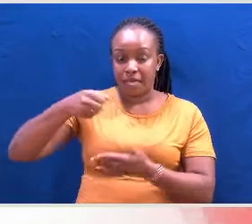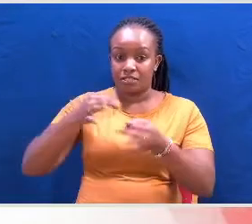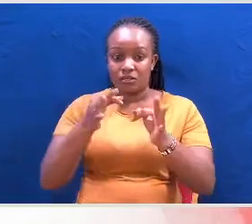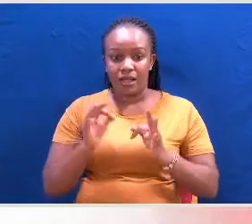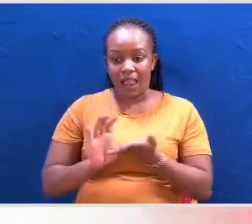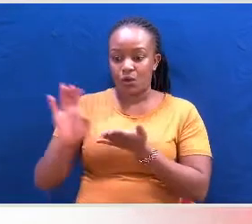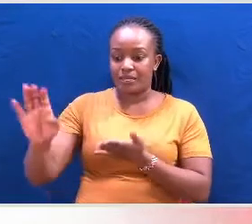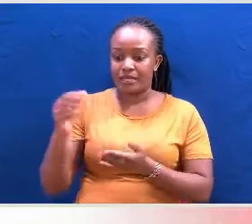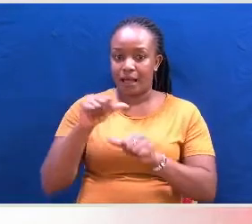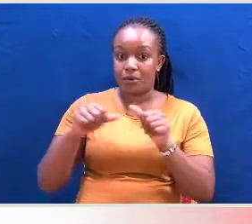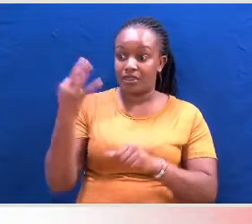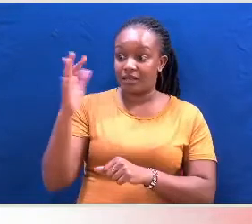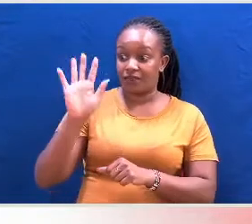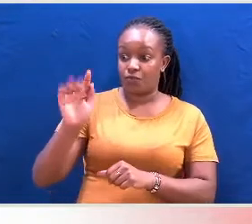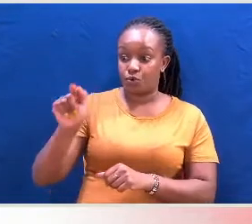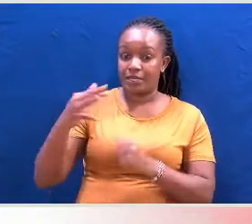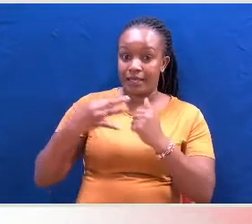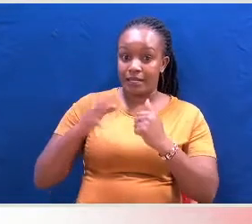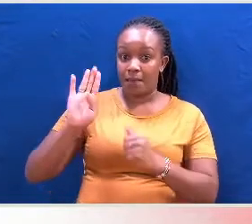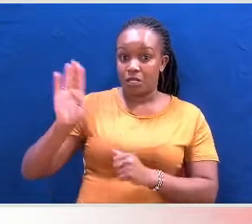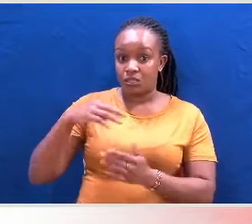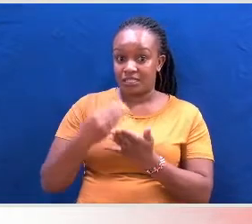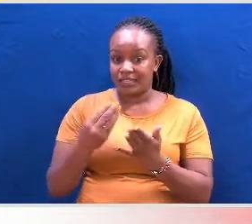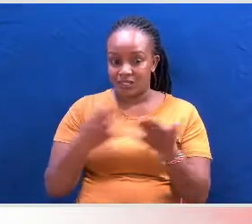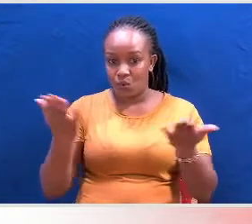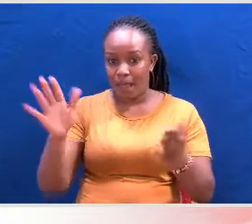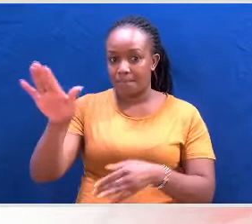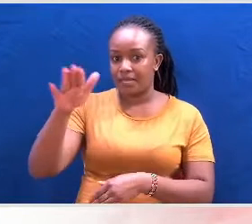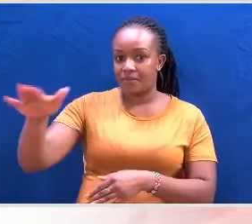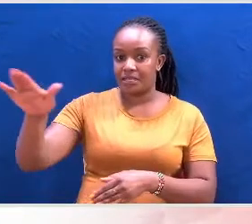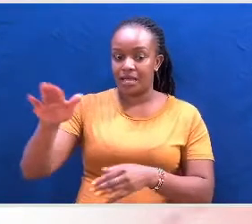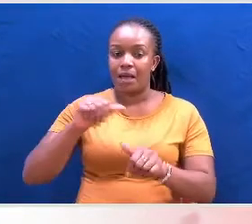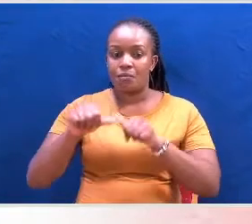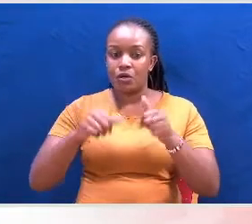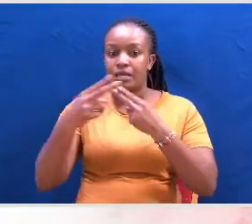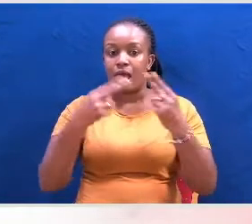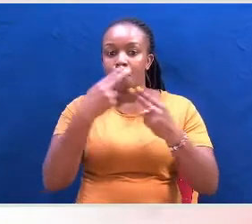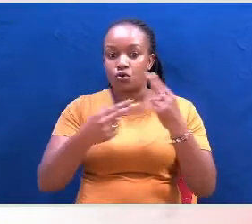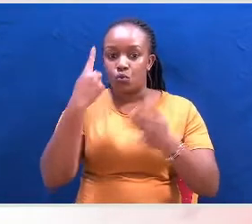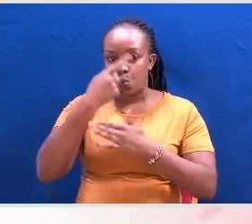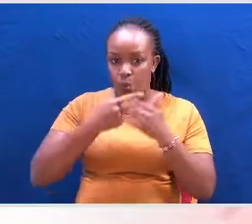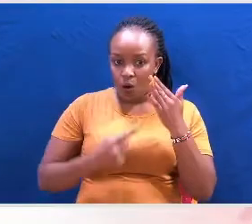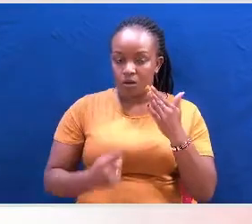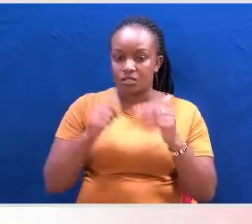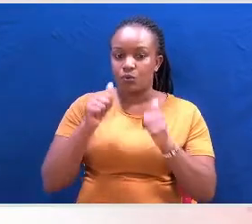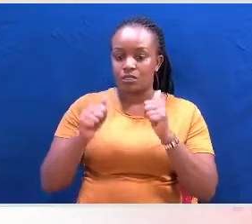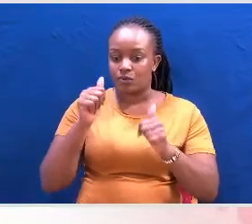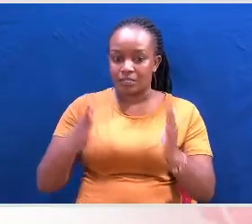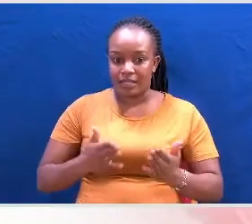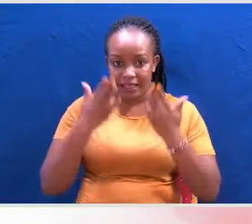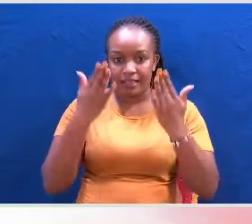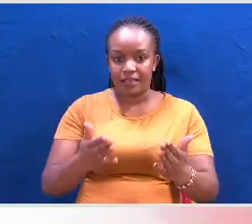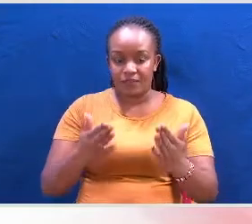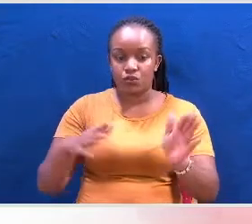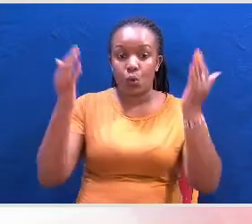about 35.8 billion shillings to Parliament, about double what has been allocated to the legal arm of government.